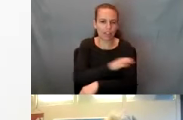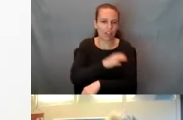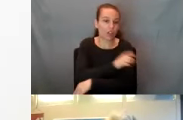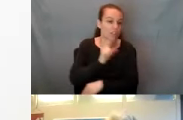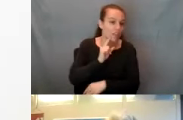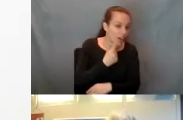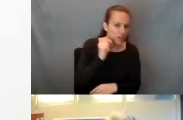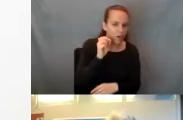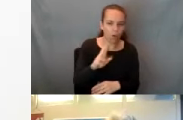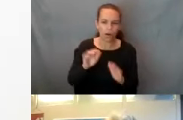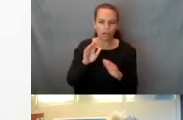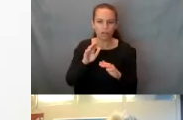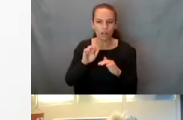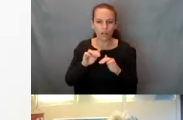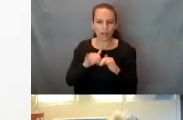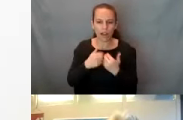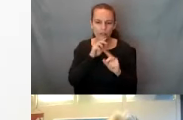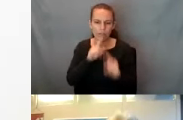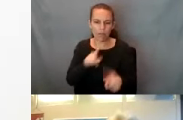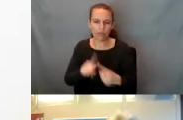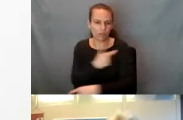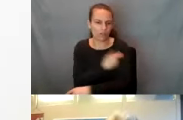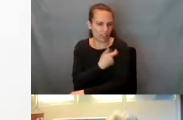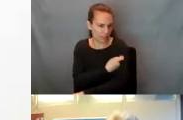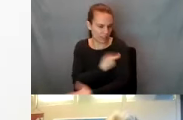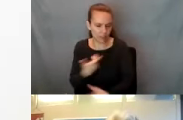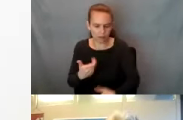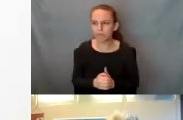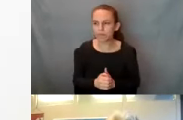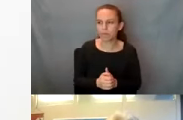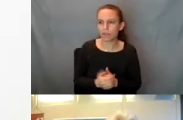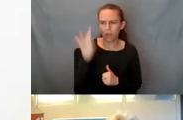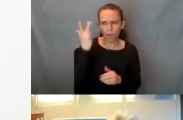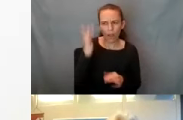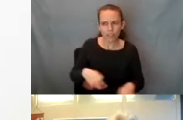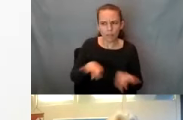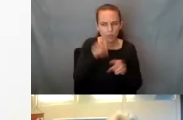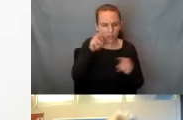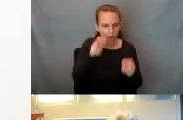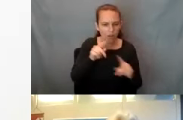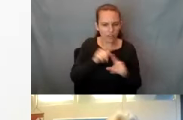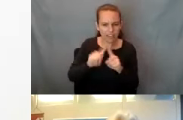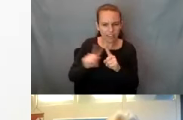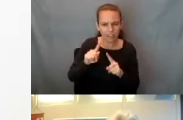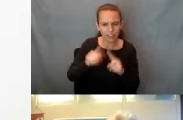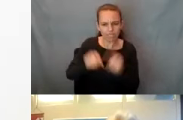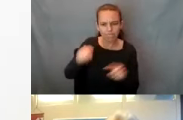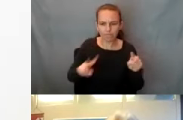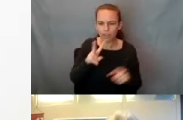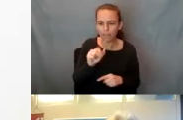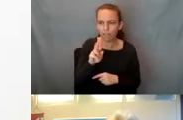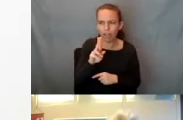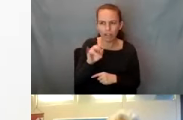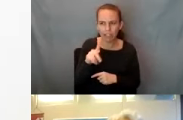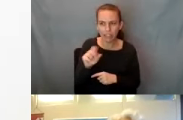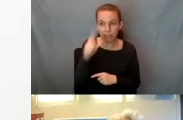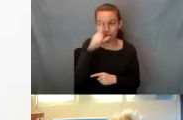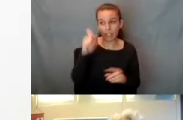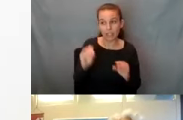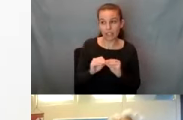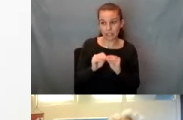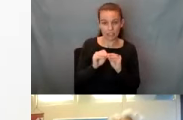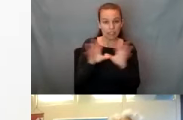vaccines. So as I said, why is it important to monitor these variants? It's clear that variants many of the